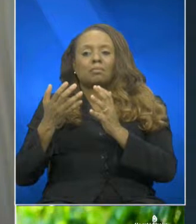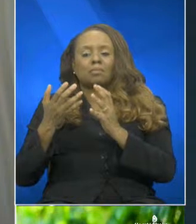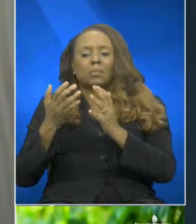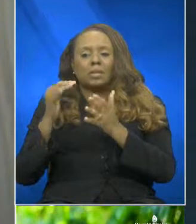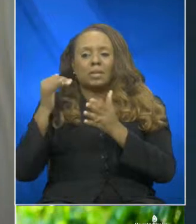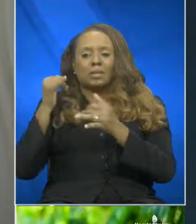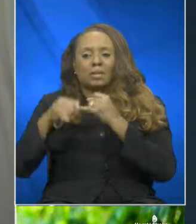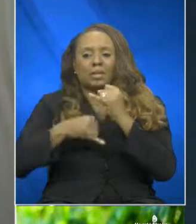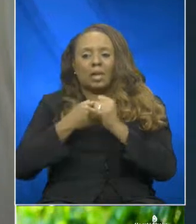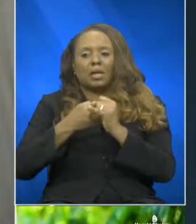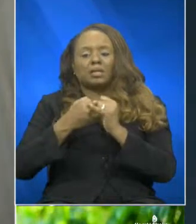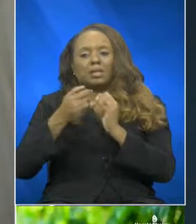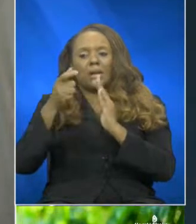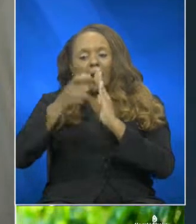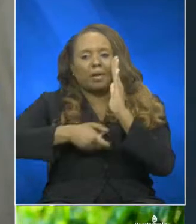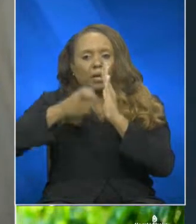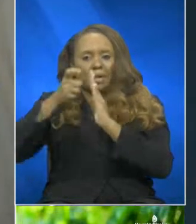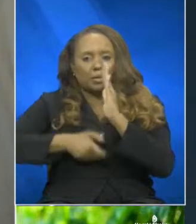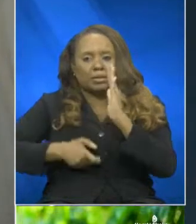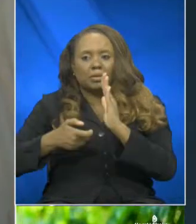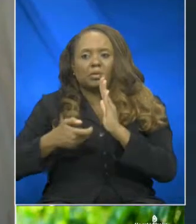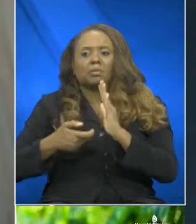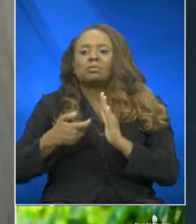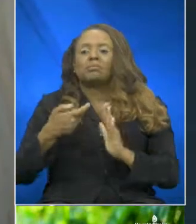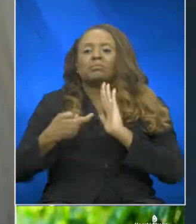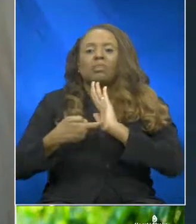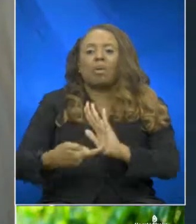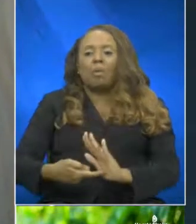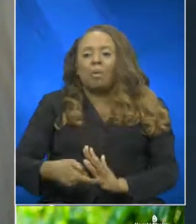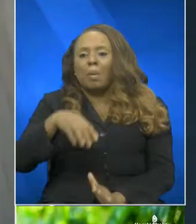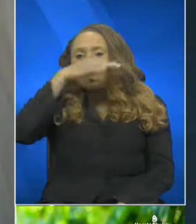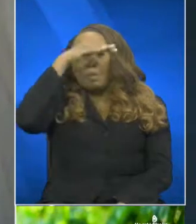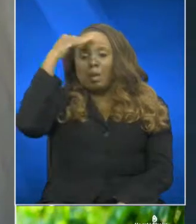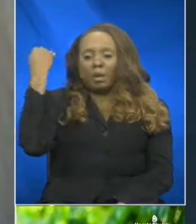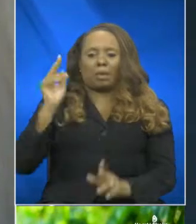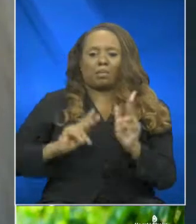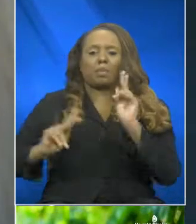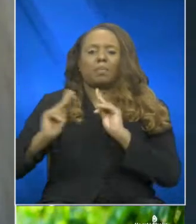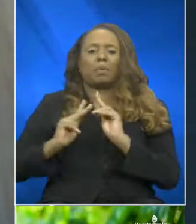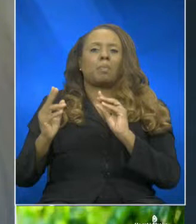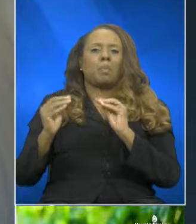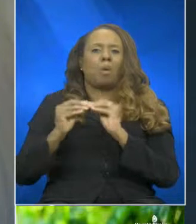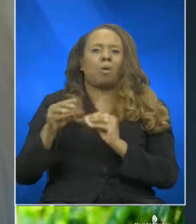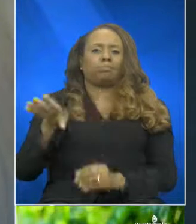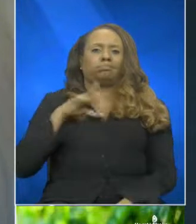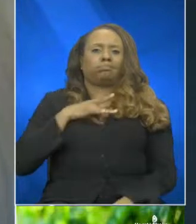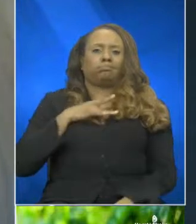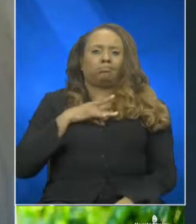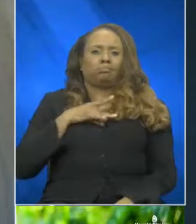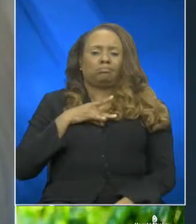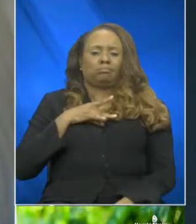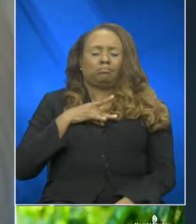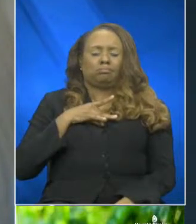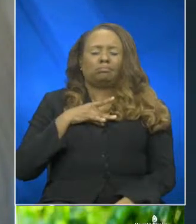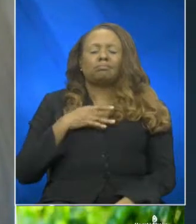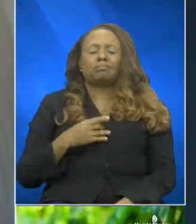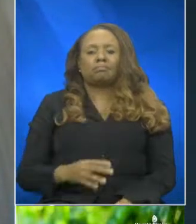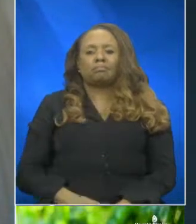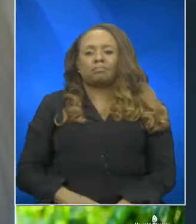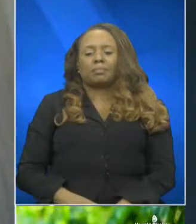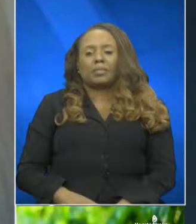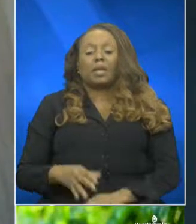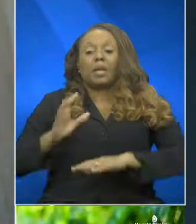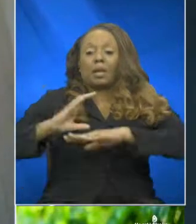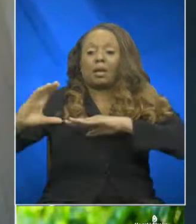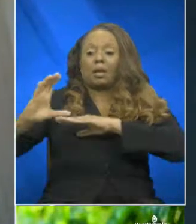likely or at a higher risk of getting strokes than whites. And I say that in the West Indies because sometimes we're all mixed up, for